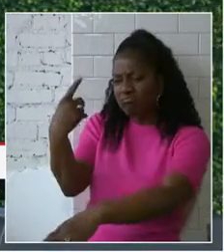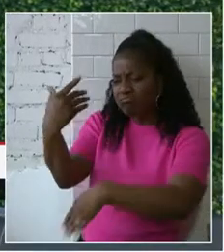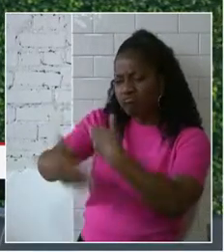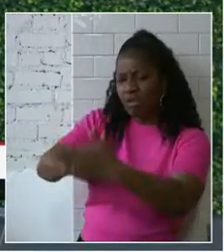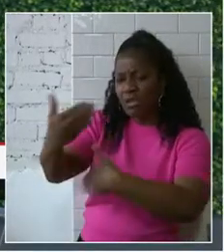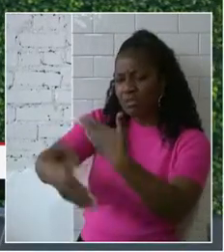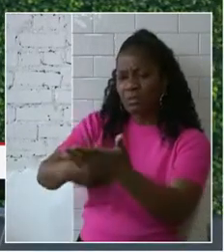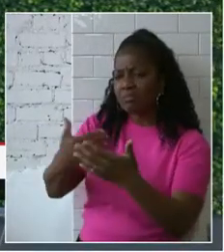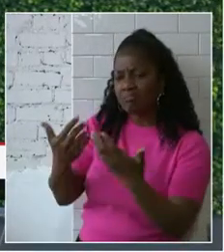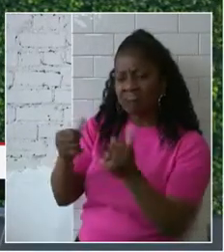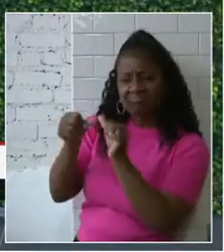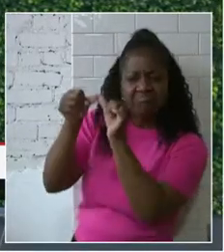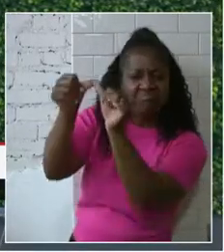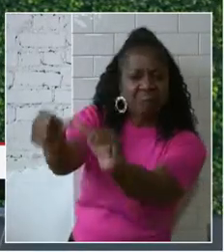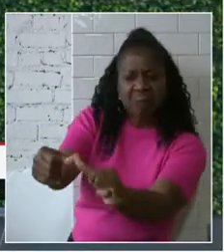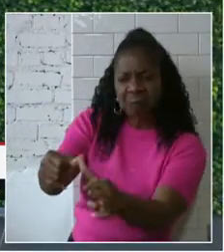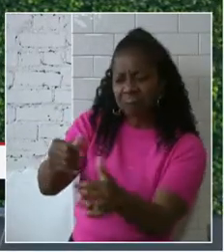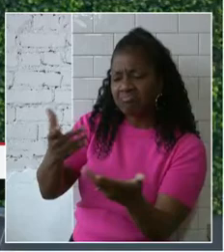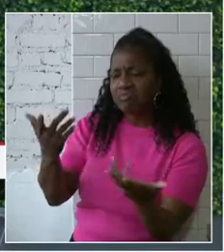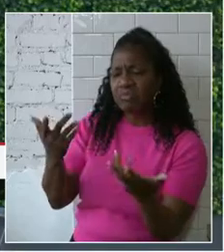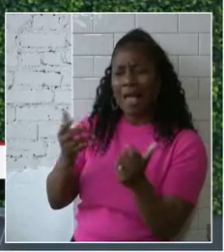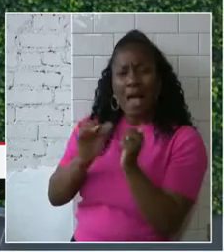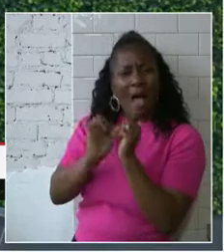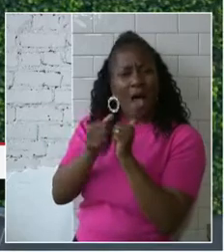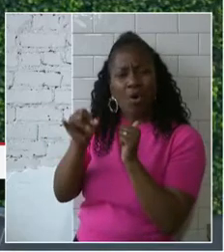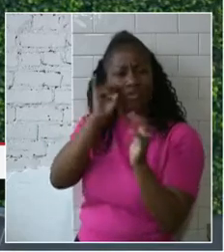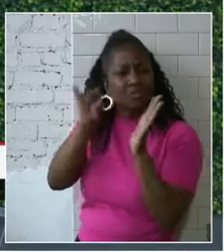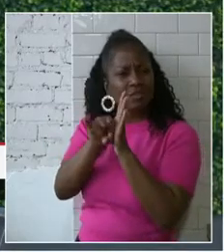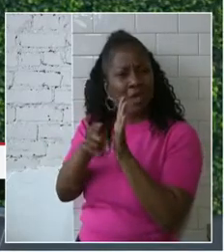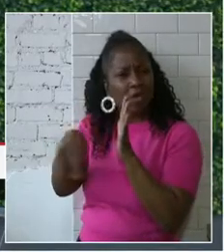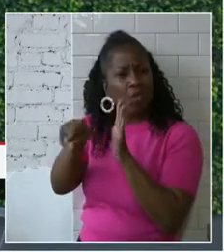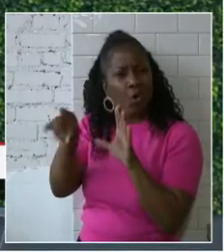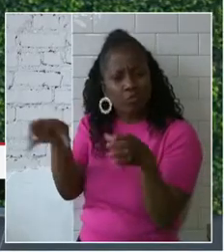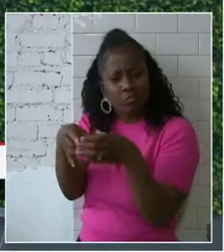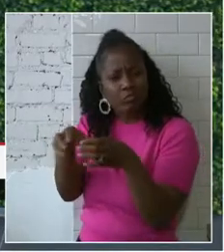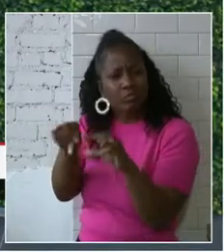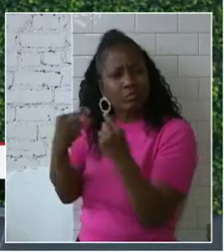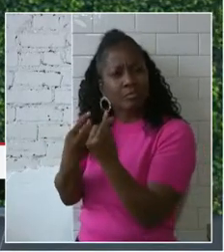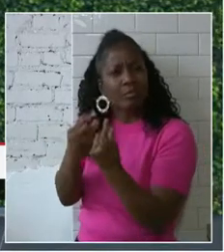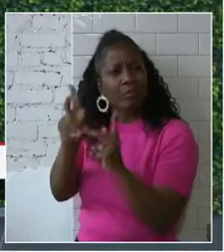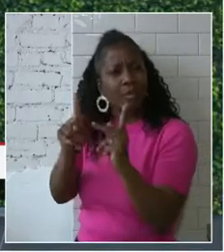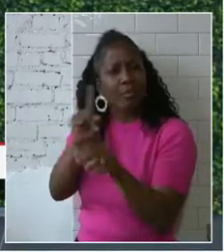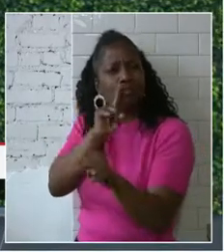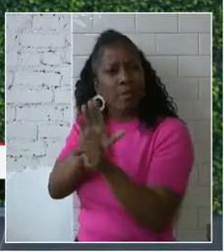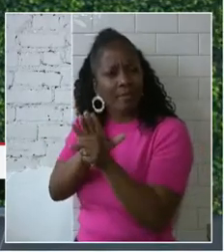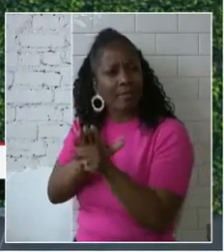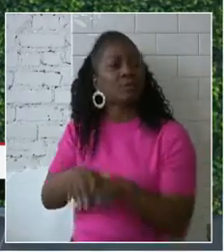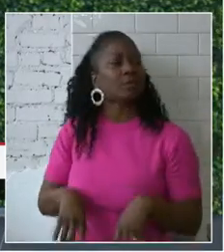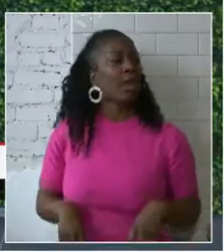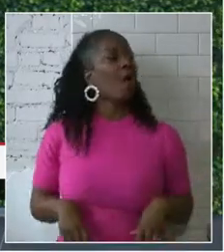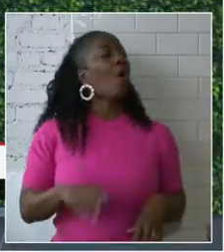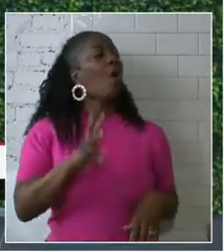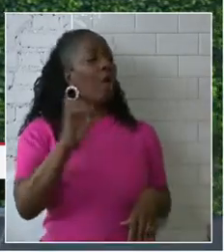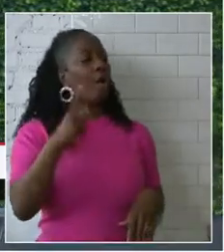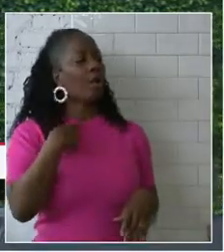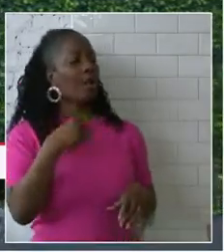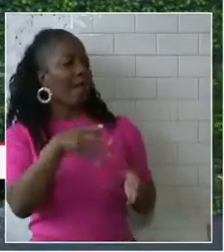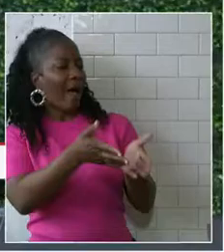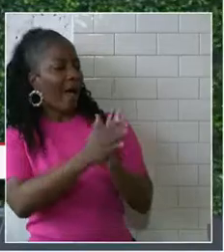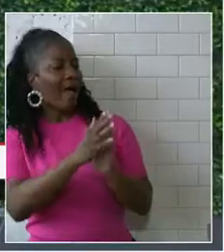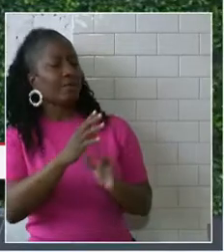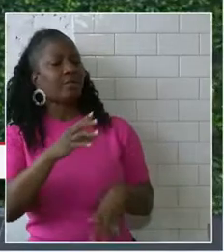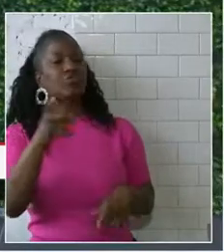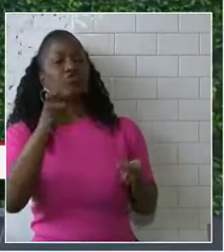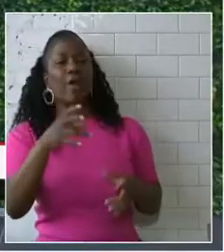on? And how did you identify those people? Well, we worked with, actually, let me ask Director Harley